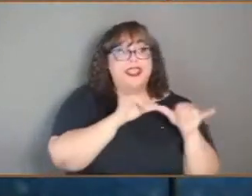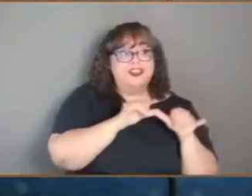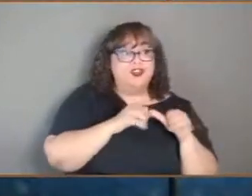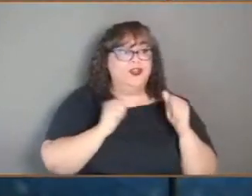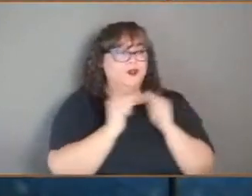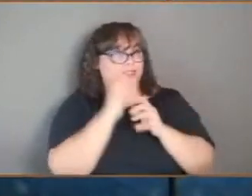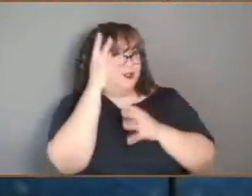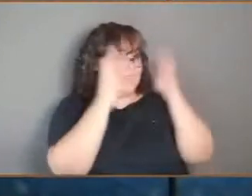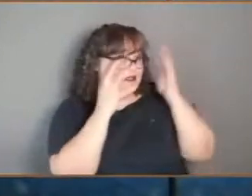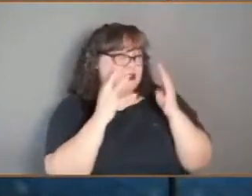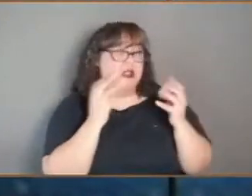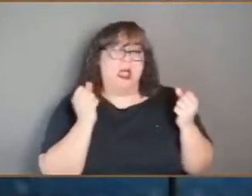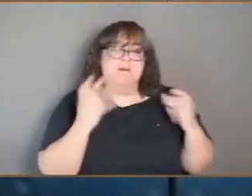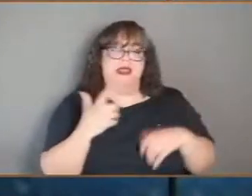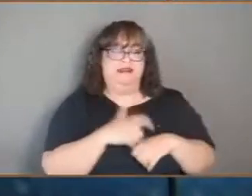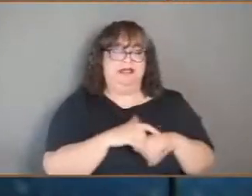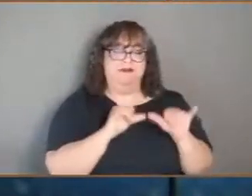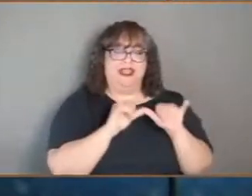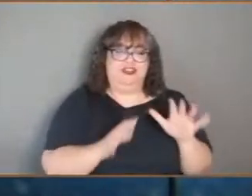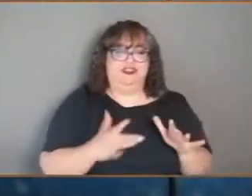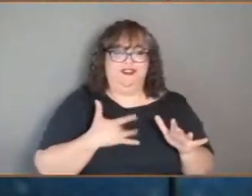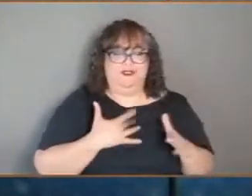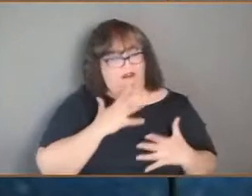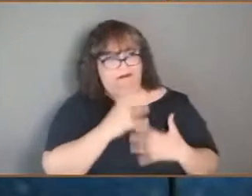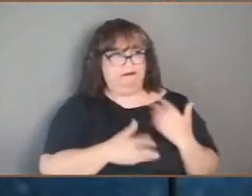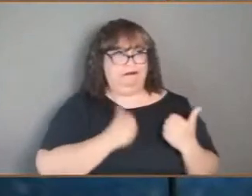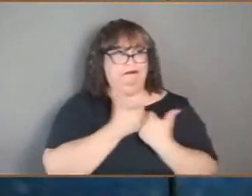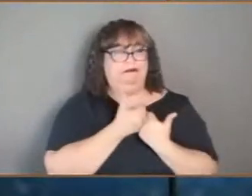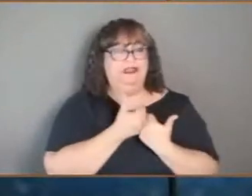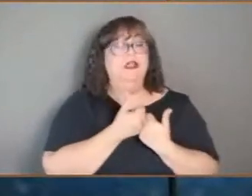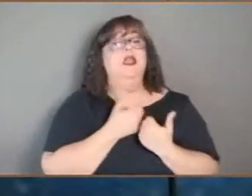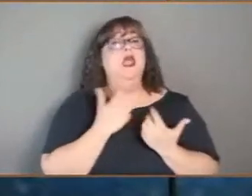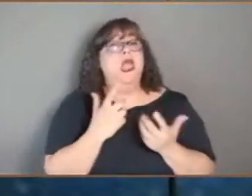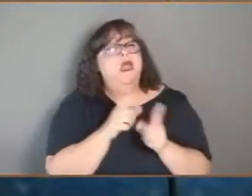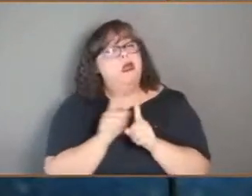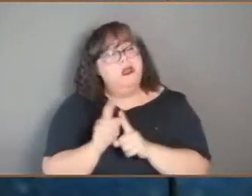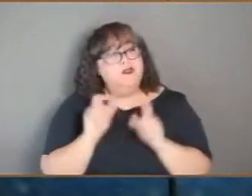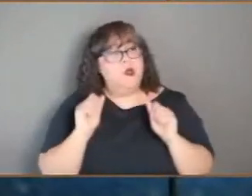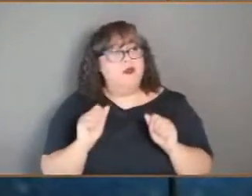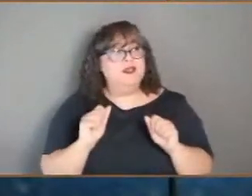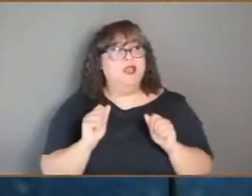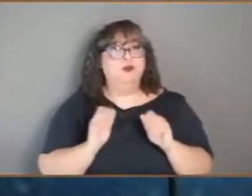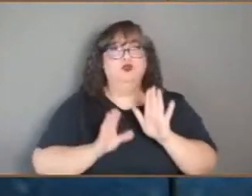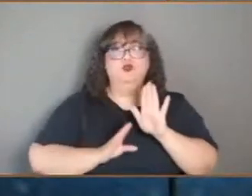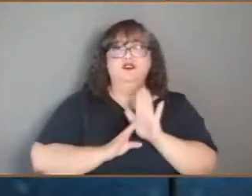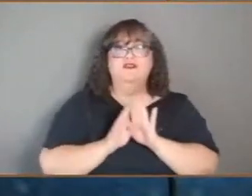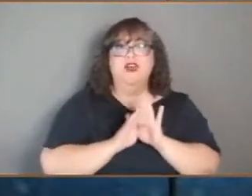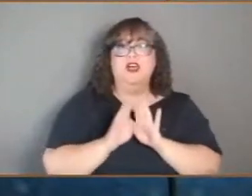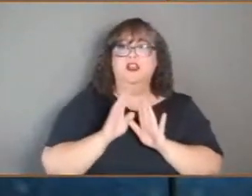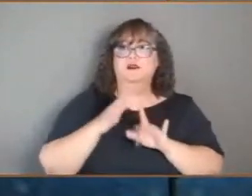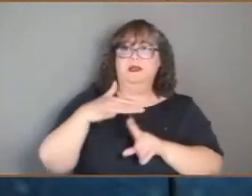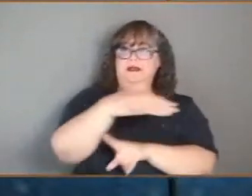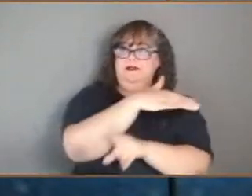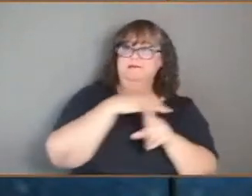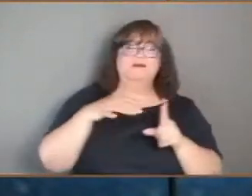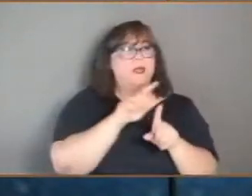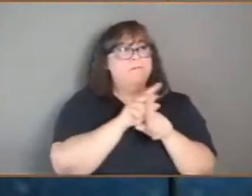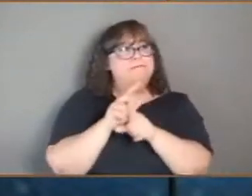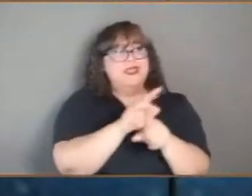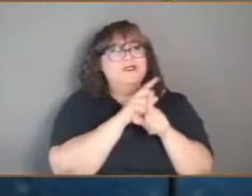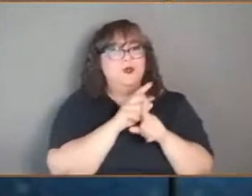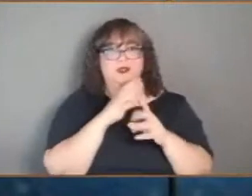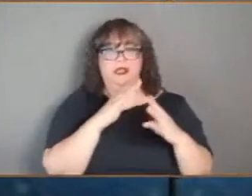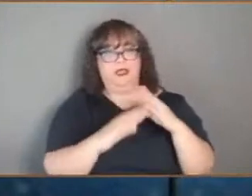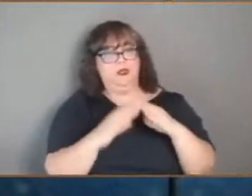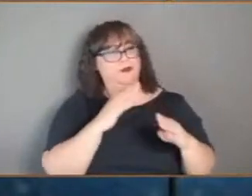sometimes might find hard to do. Yeah. And I feel like I also was able to just cultivate a space of mentors and a space of just a community that really wants